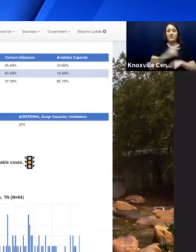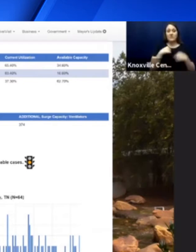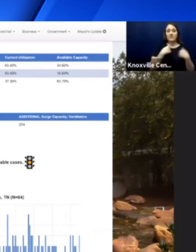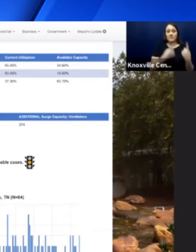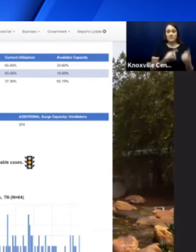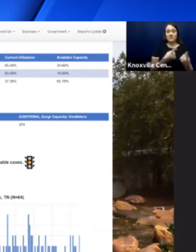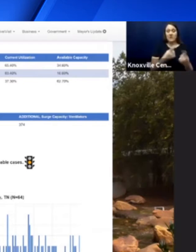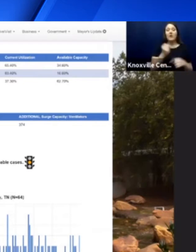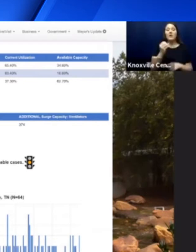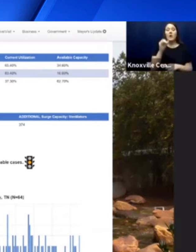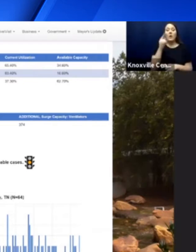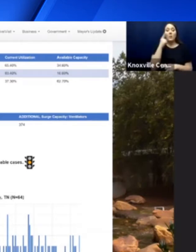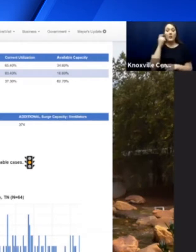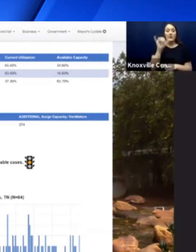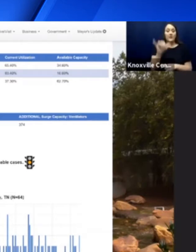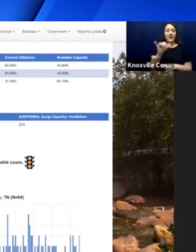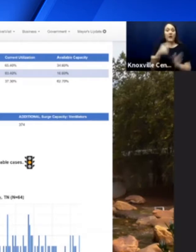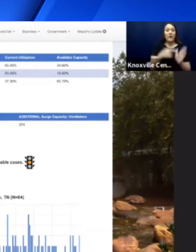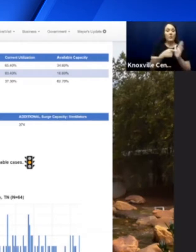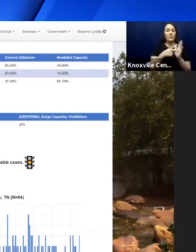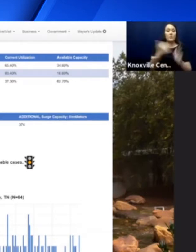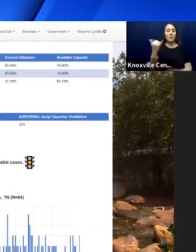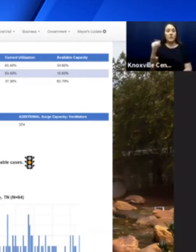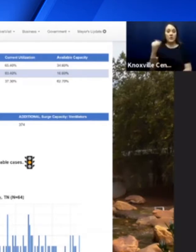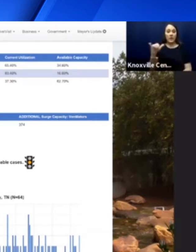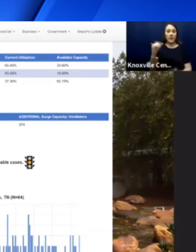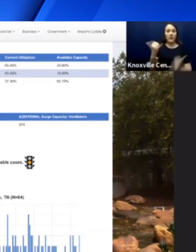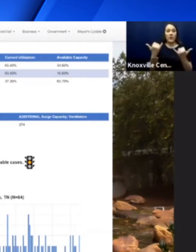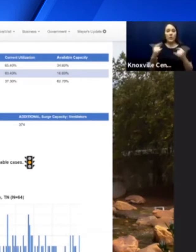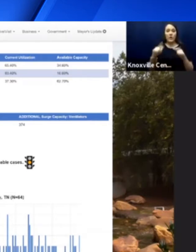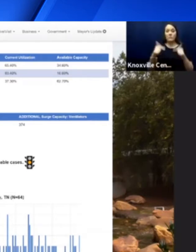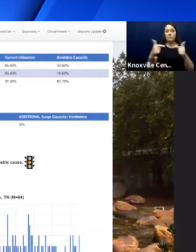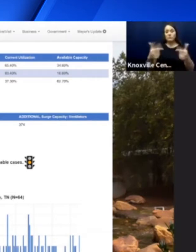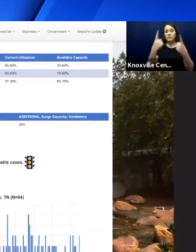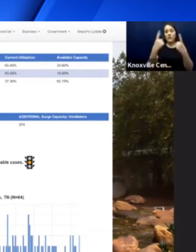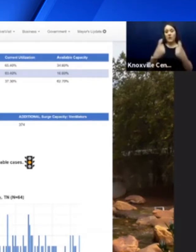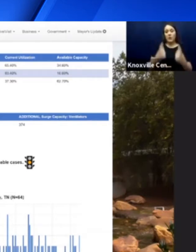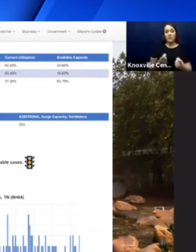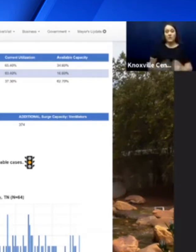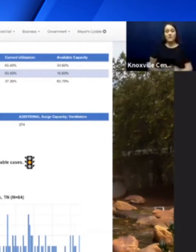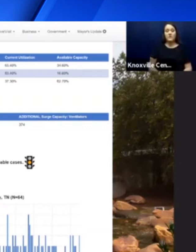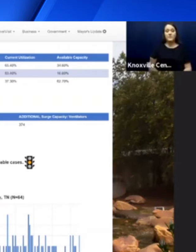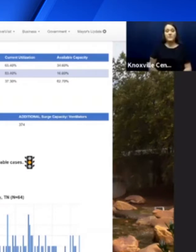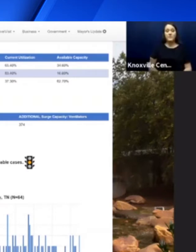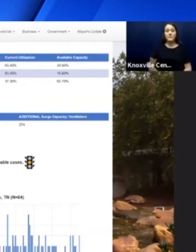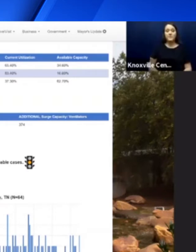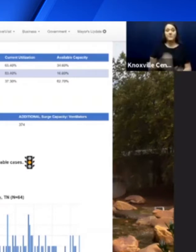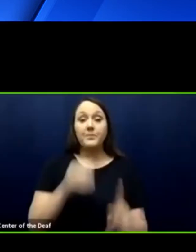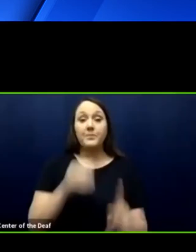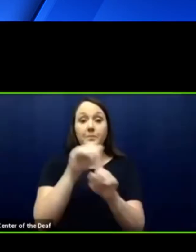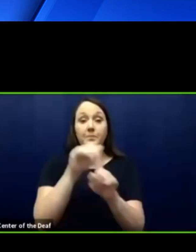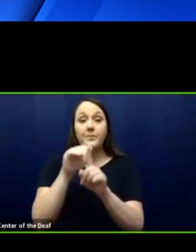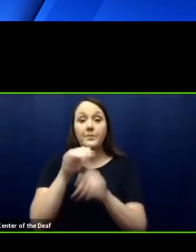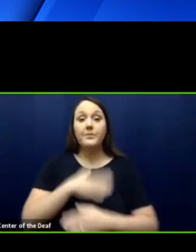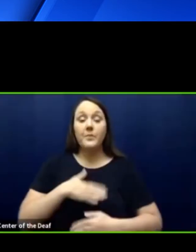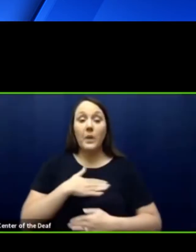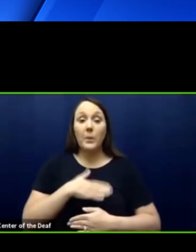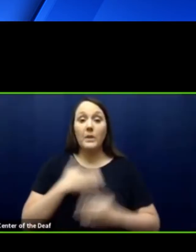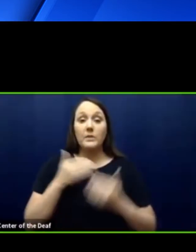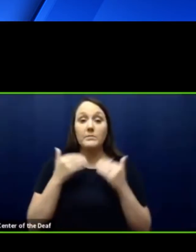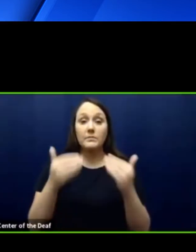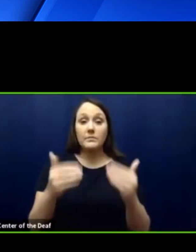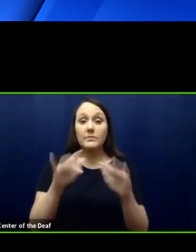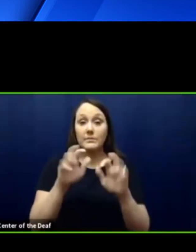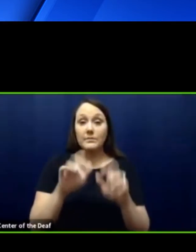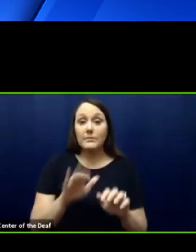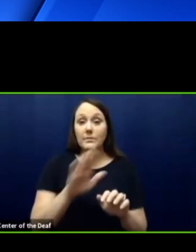are representing this benchmark as yellow. And now I'll open it up for questions. All right, as a reminder, please go ahead and